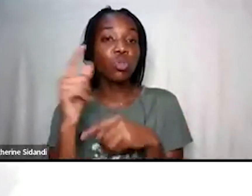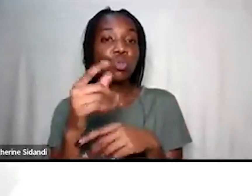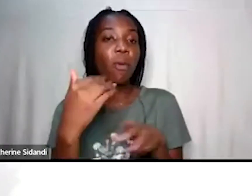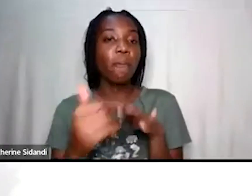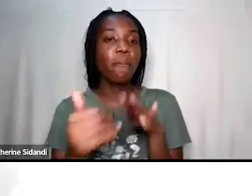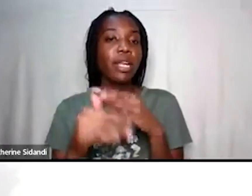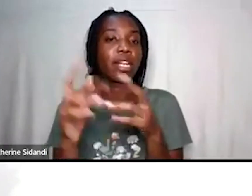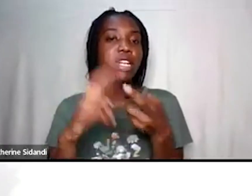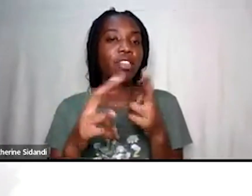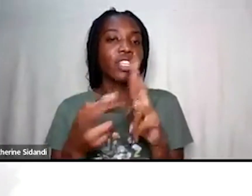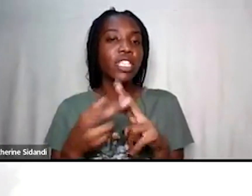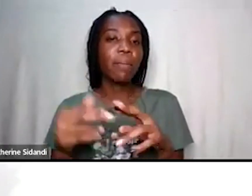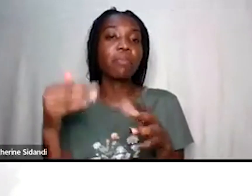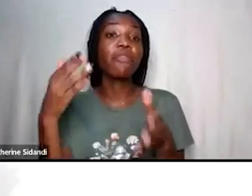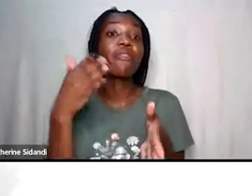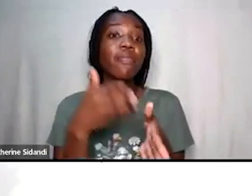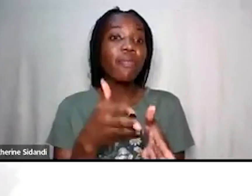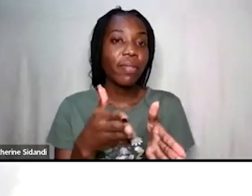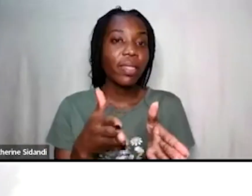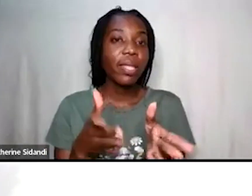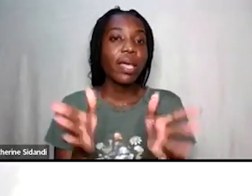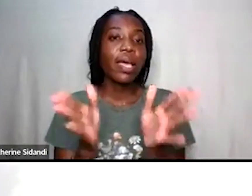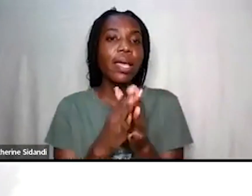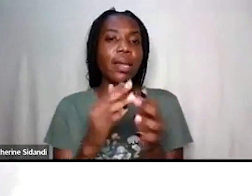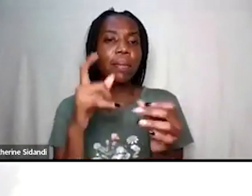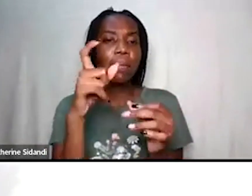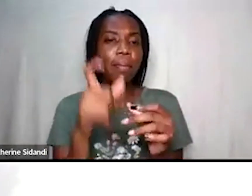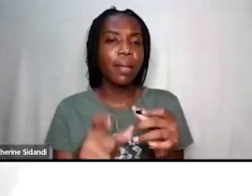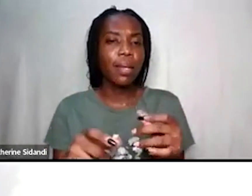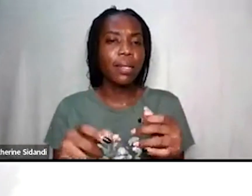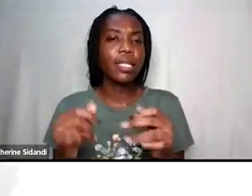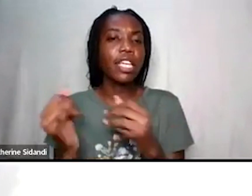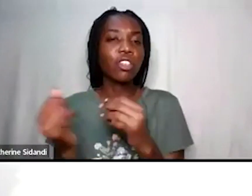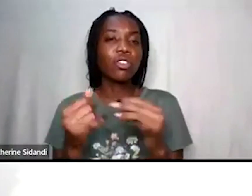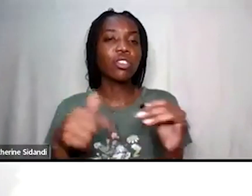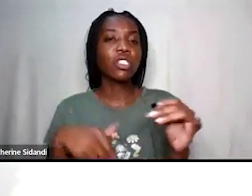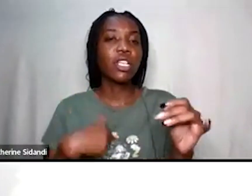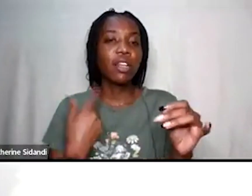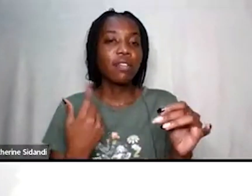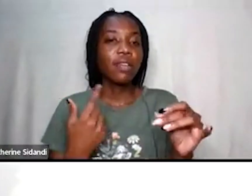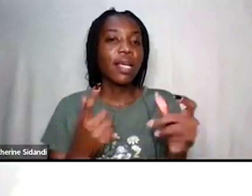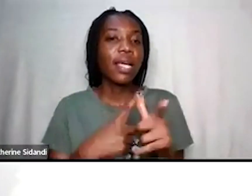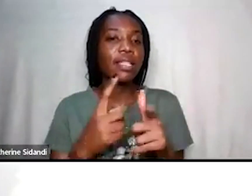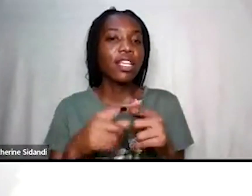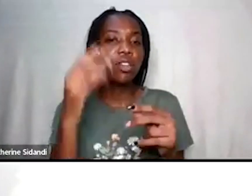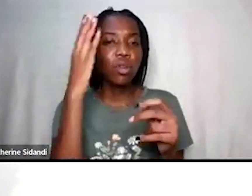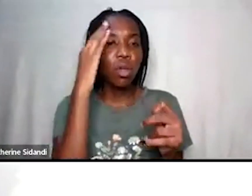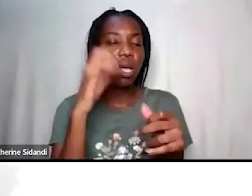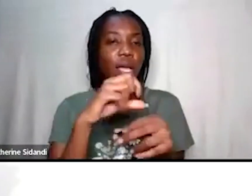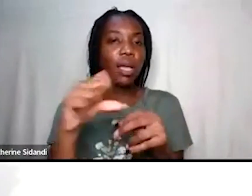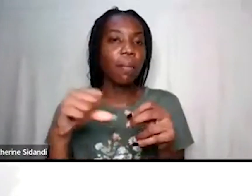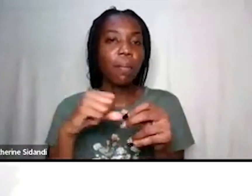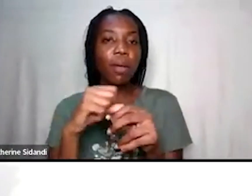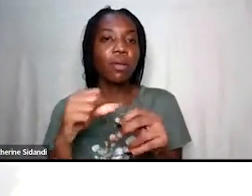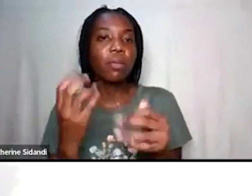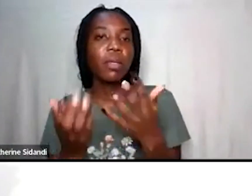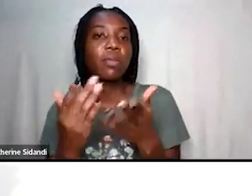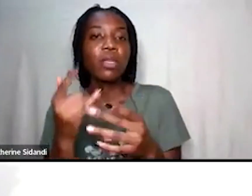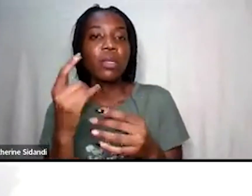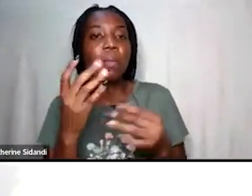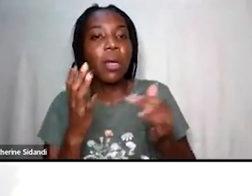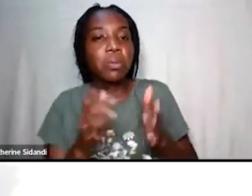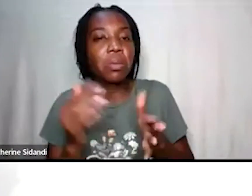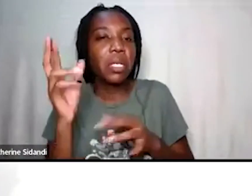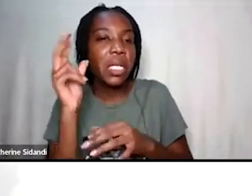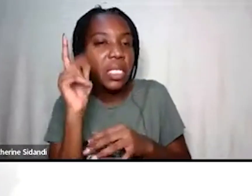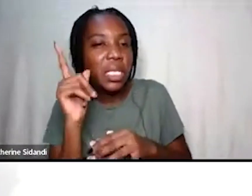relationship instantly. So you have to, first of all, once you introduce yourself, get to know about, maybe someone is listening to you, they want to know